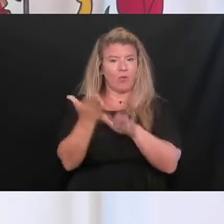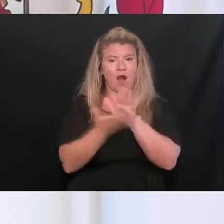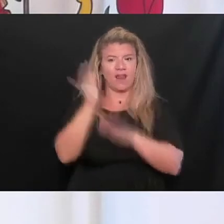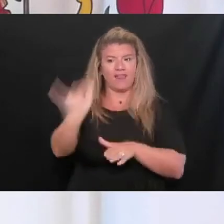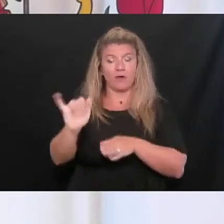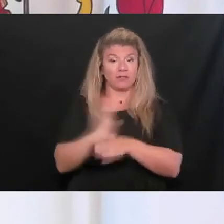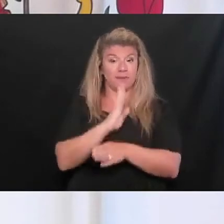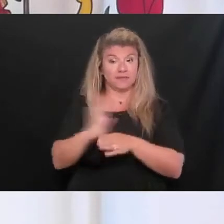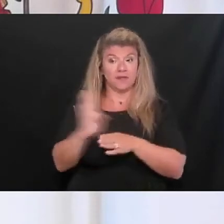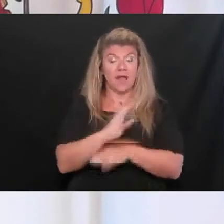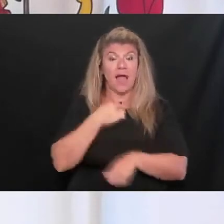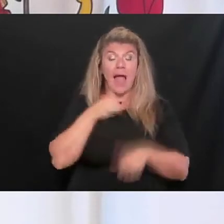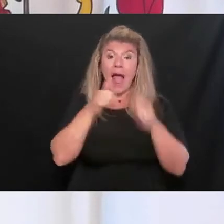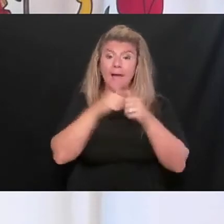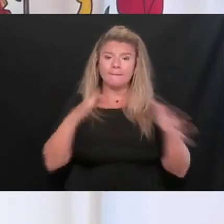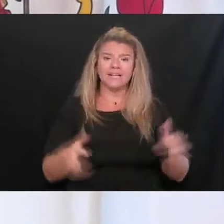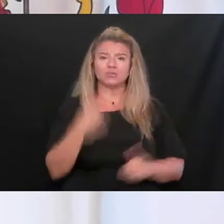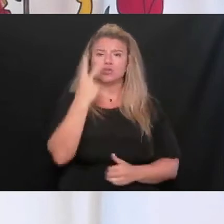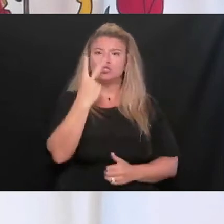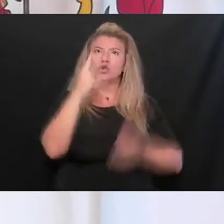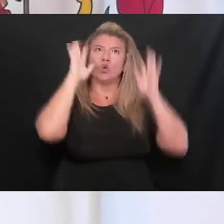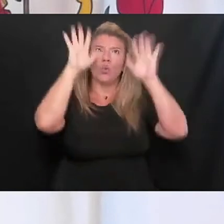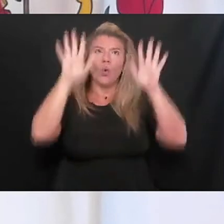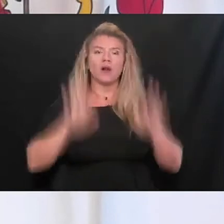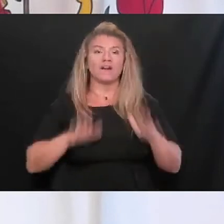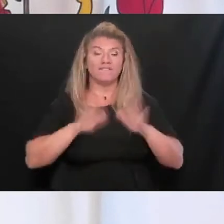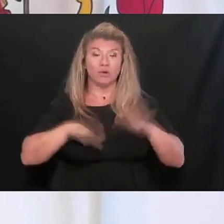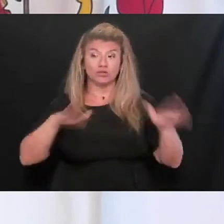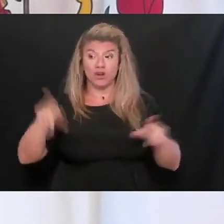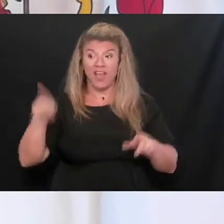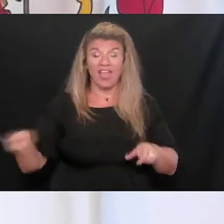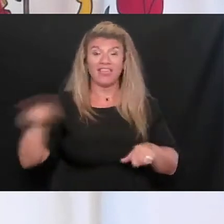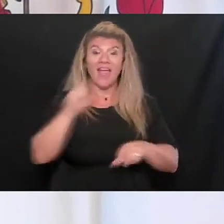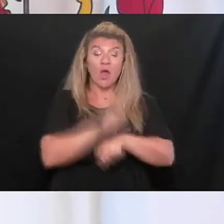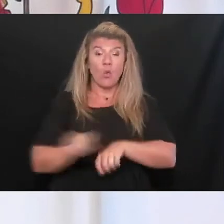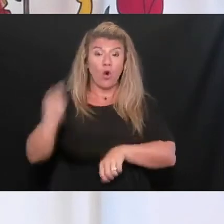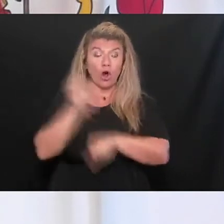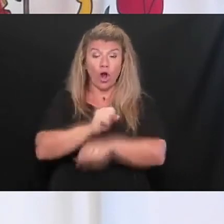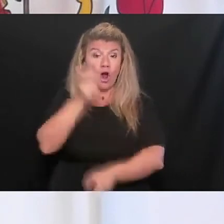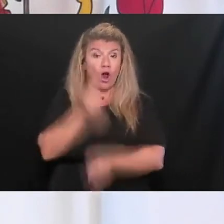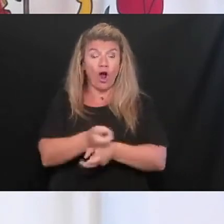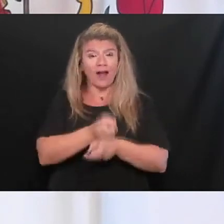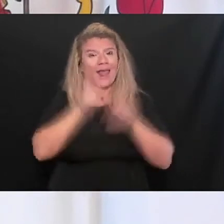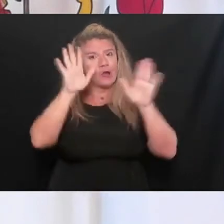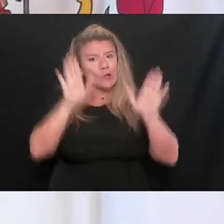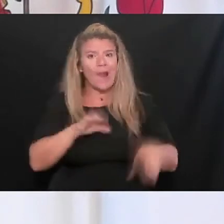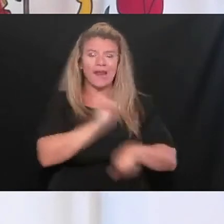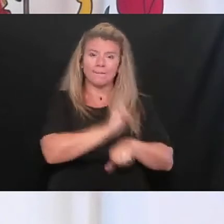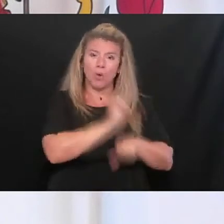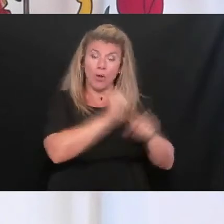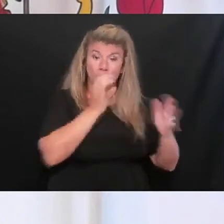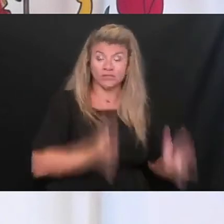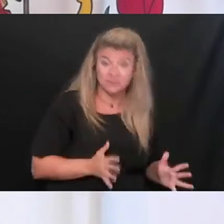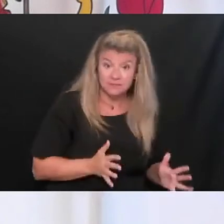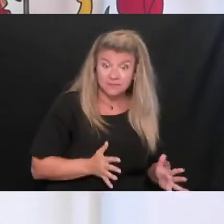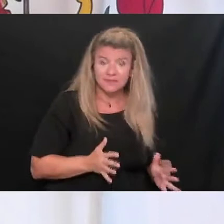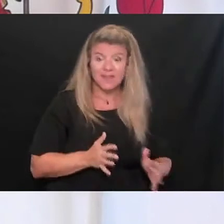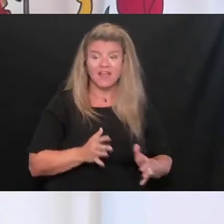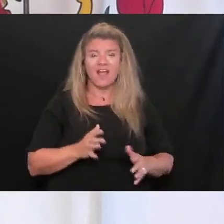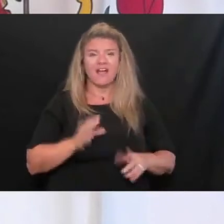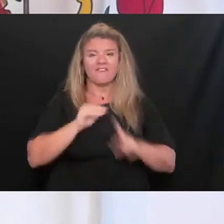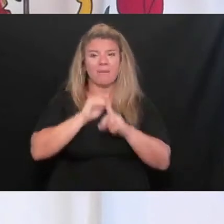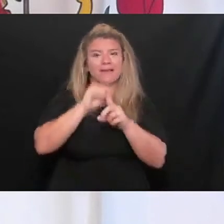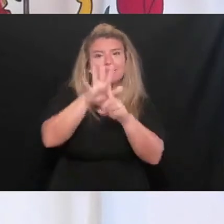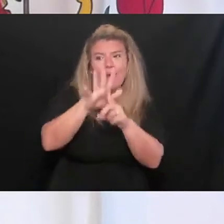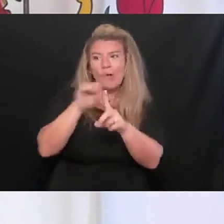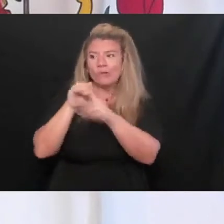I'm blessed with 2 wonderful children that absolutely work all the time and great employees and everything. From a standpoint of exposure and